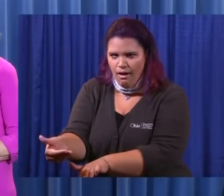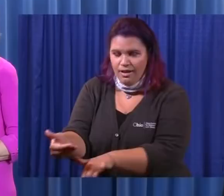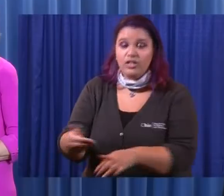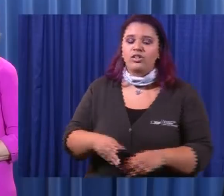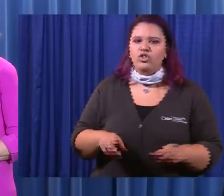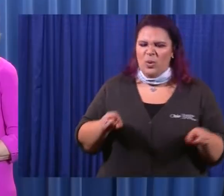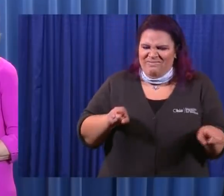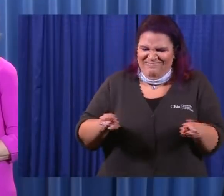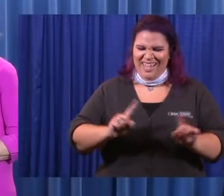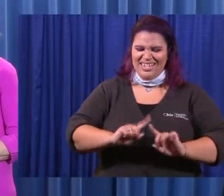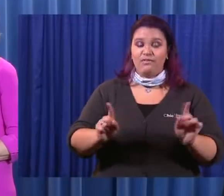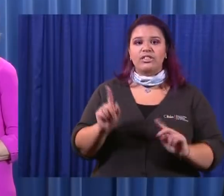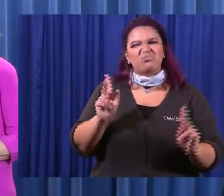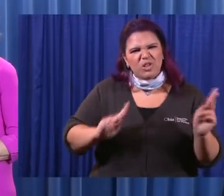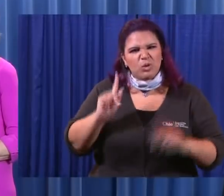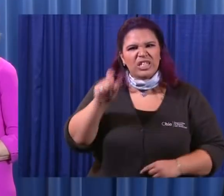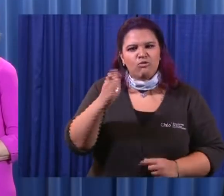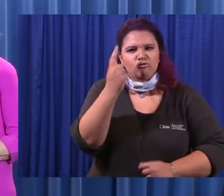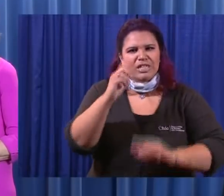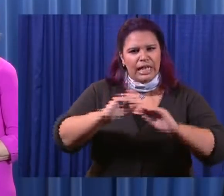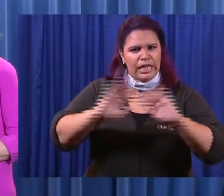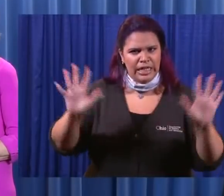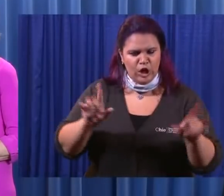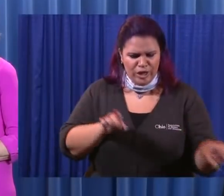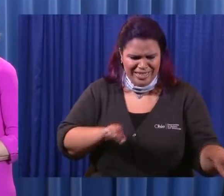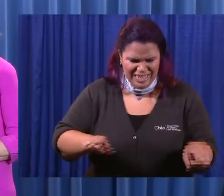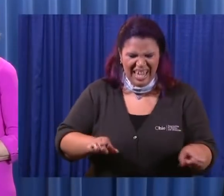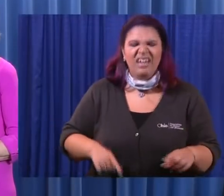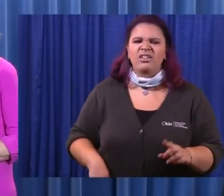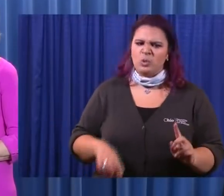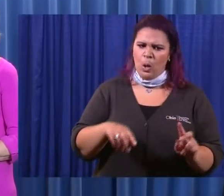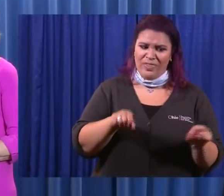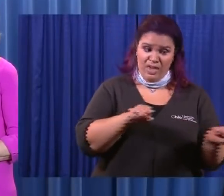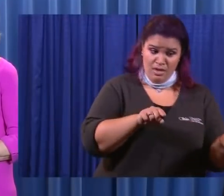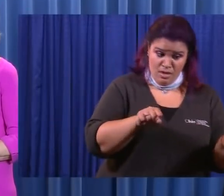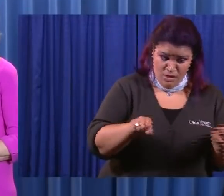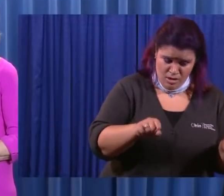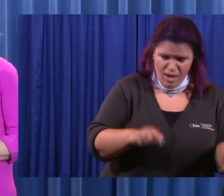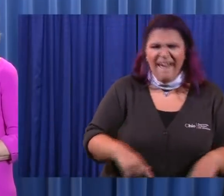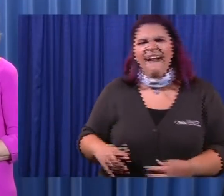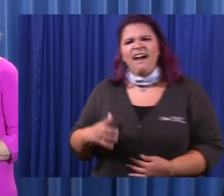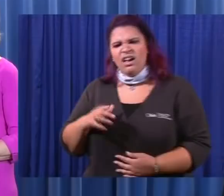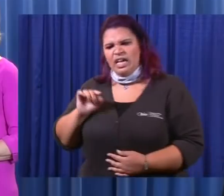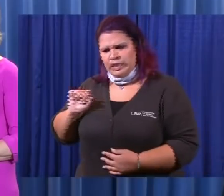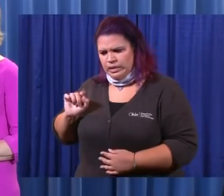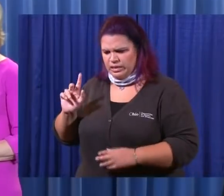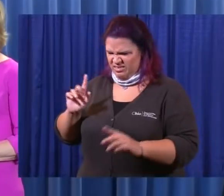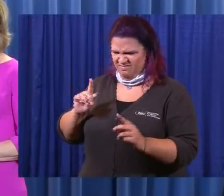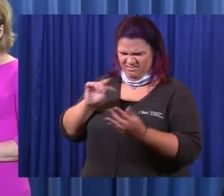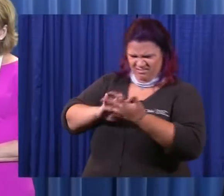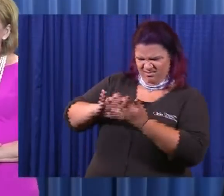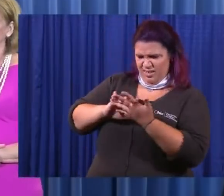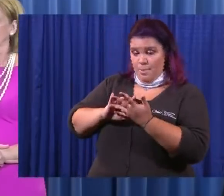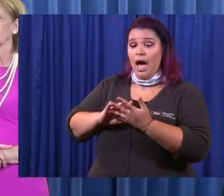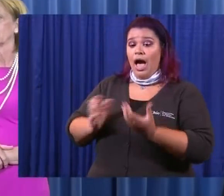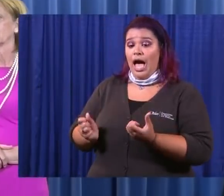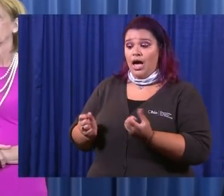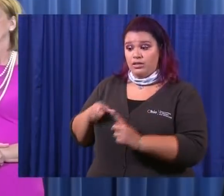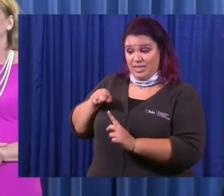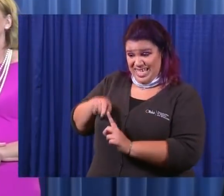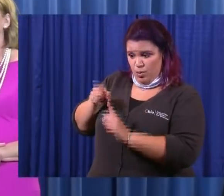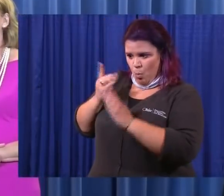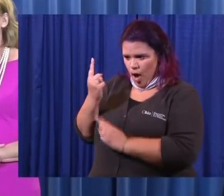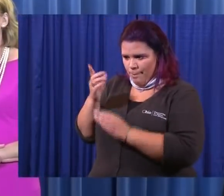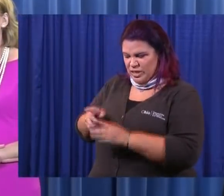of deaths and active infections. So with that context, and in light of recent protests where social distancing was not being